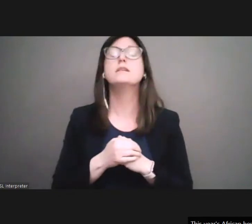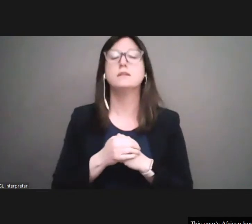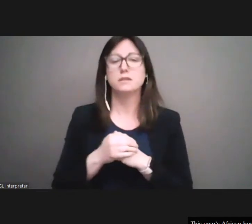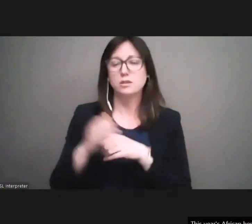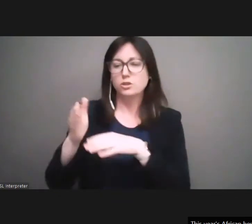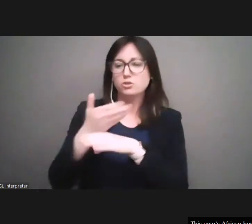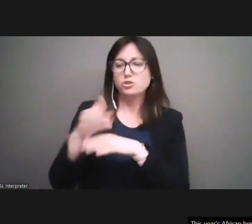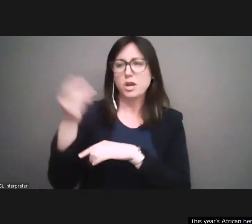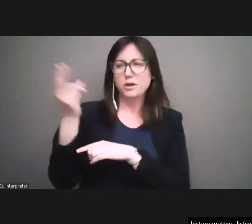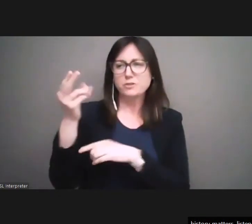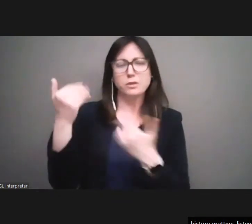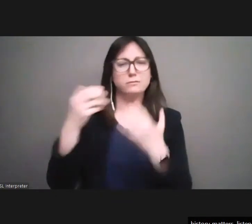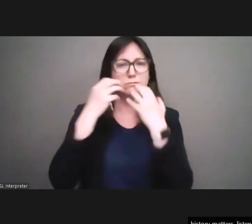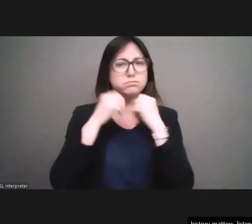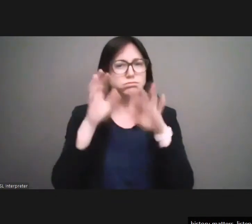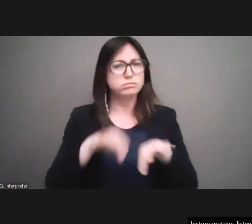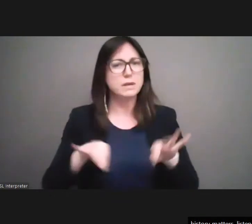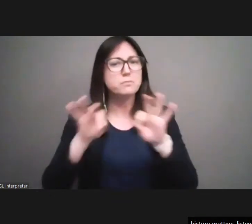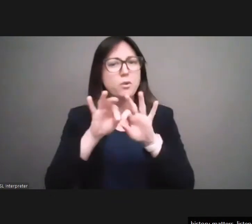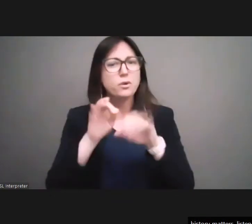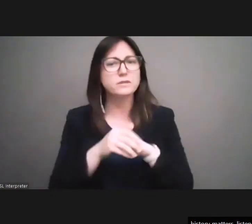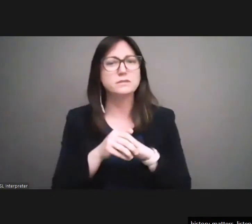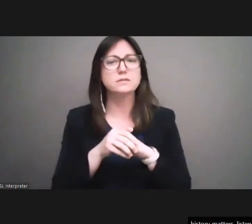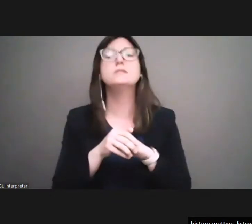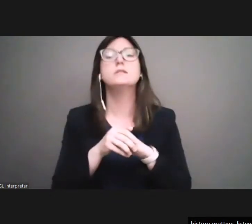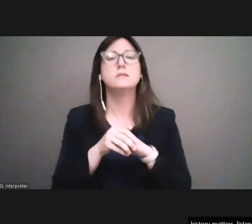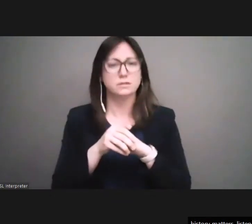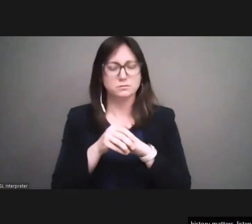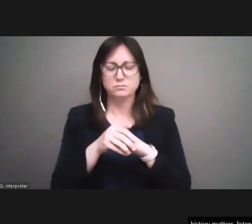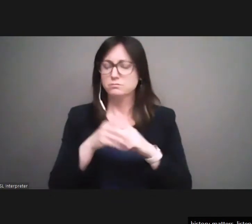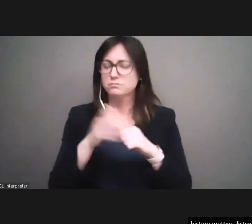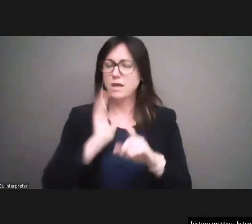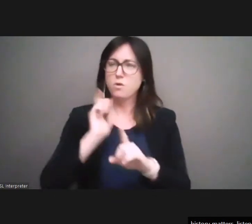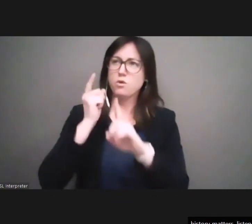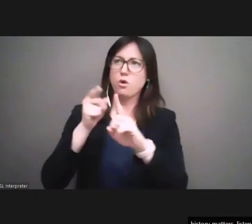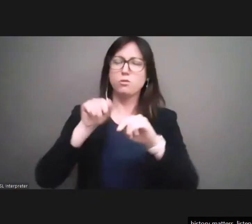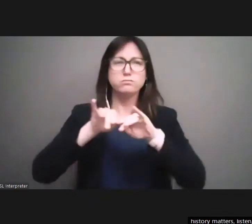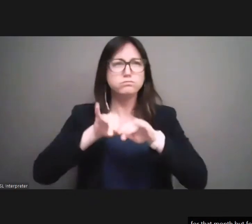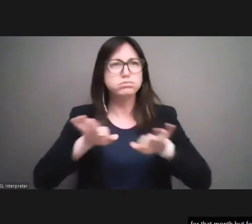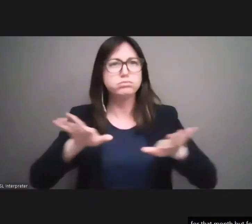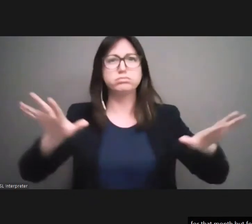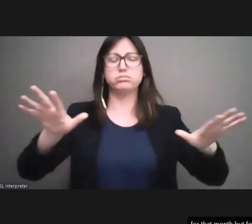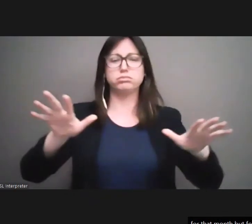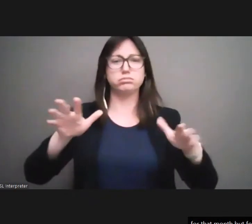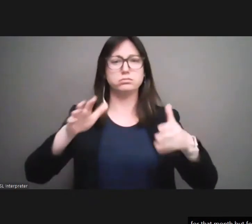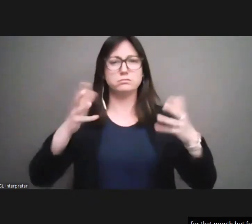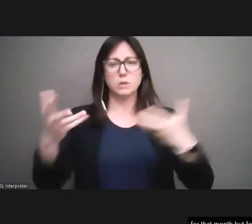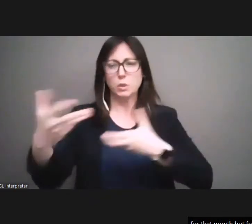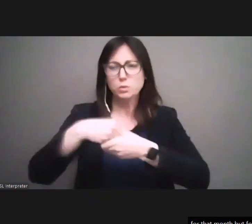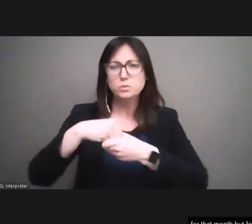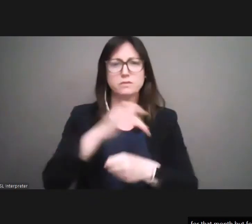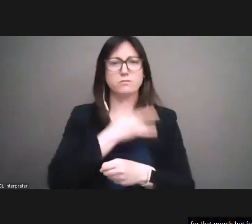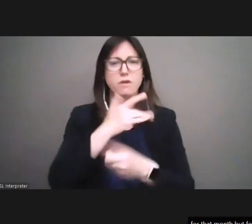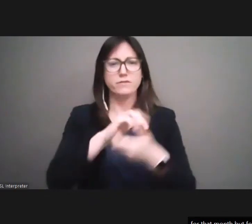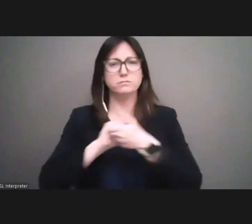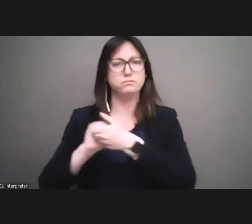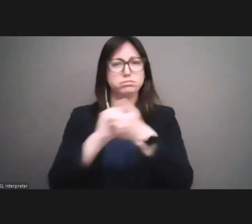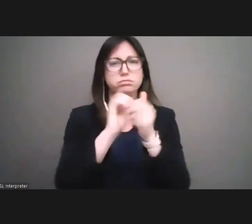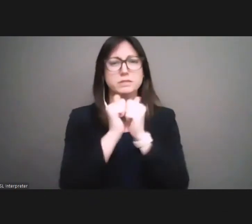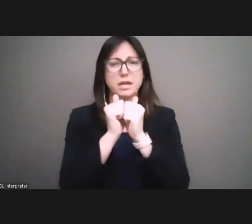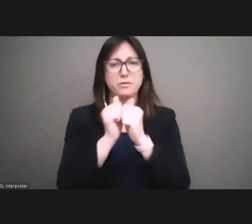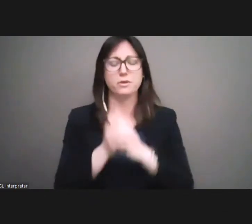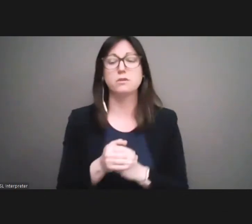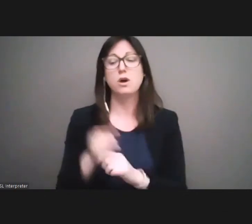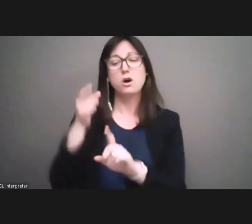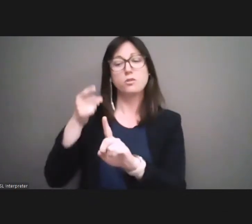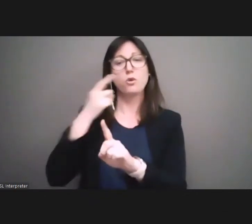is important as we work for a vibrant, inclusive, and resilient province together. The focus of the Nova